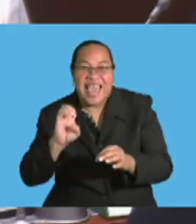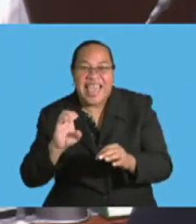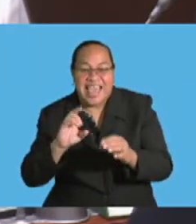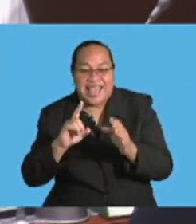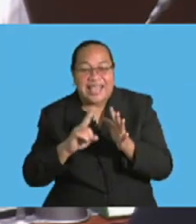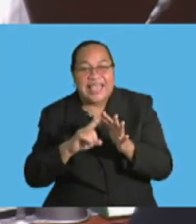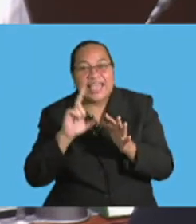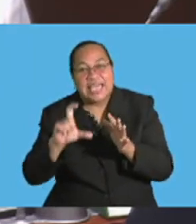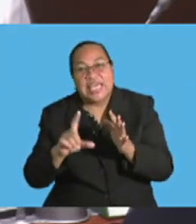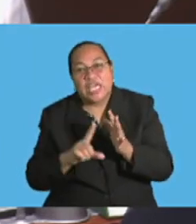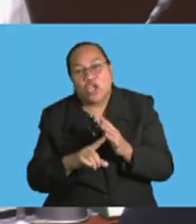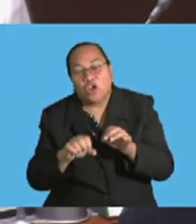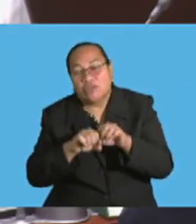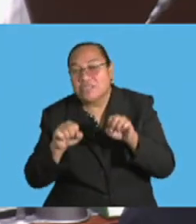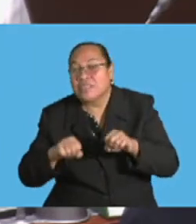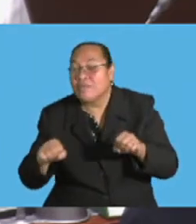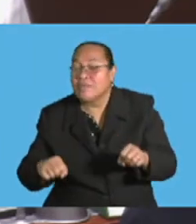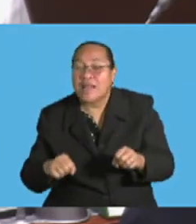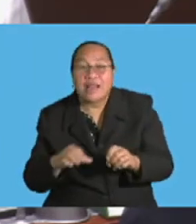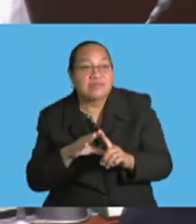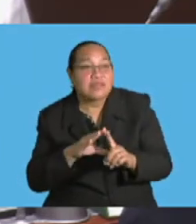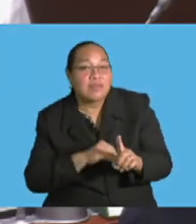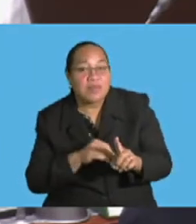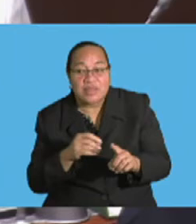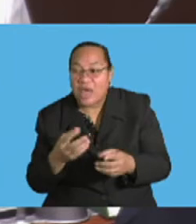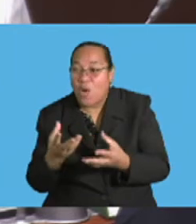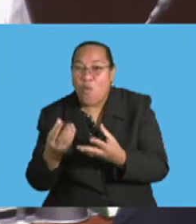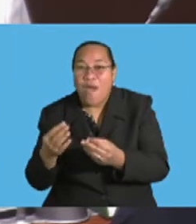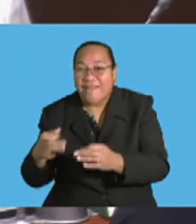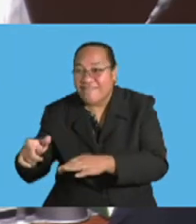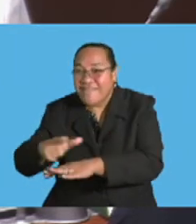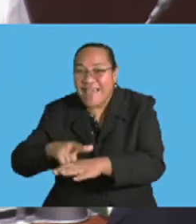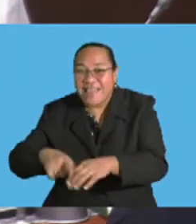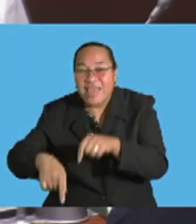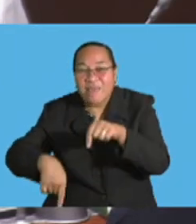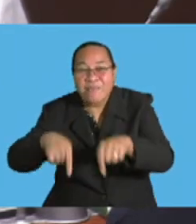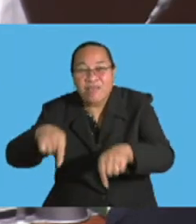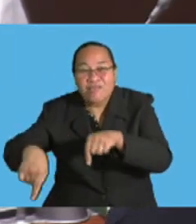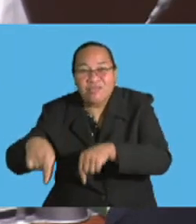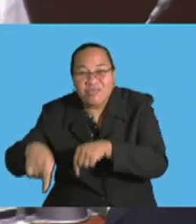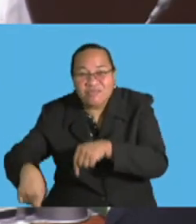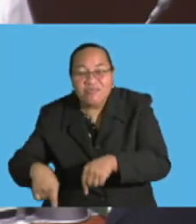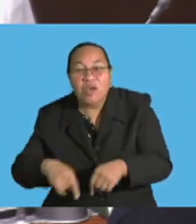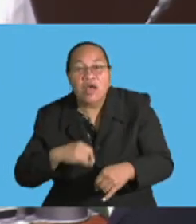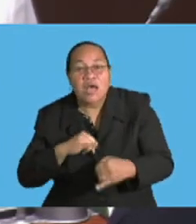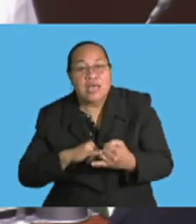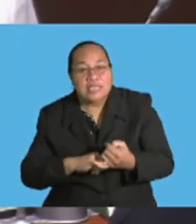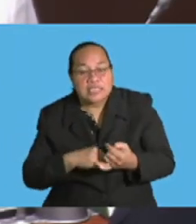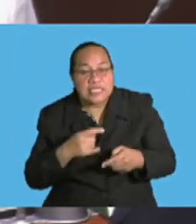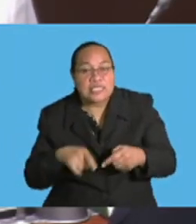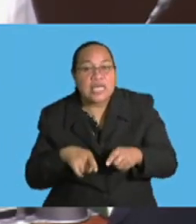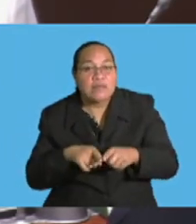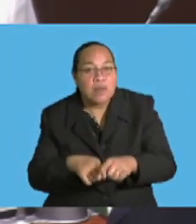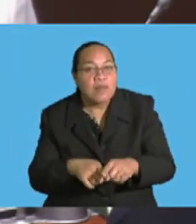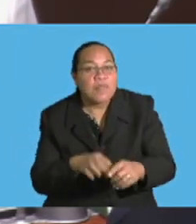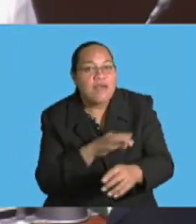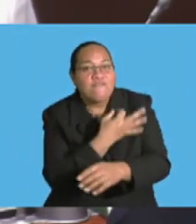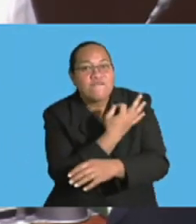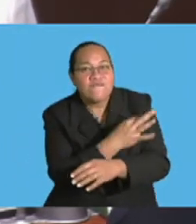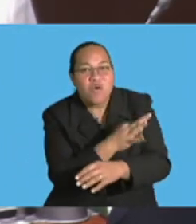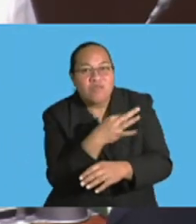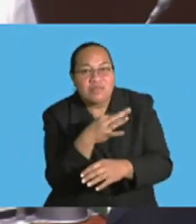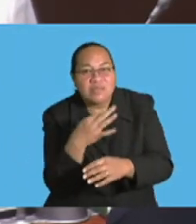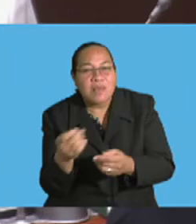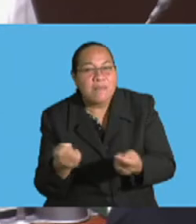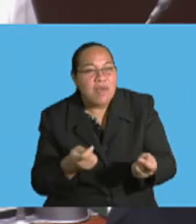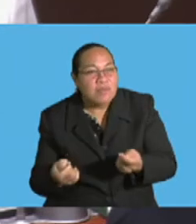services. These include wetland conservation, mangrove management, sustainable forest management, and